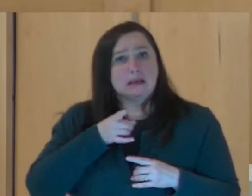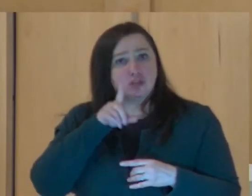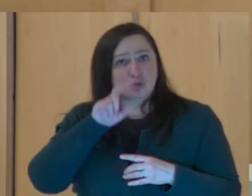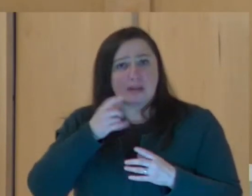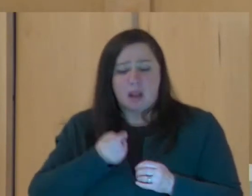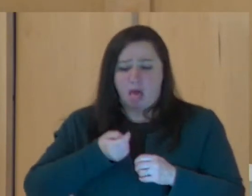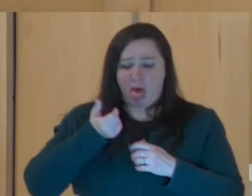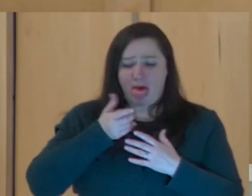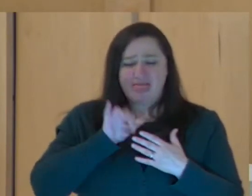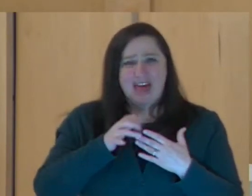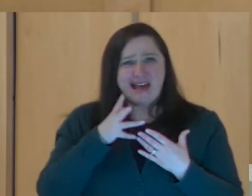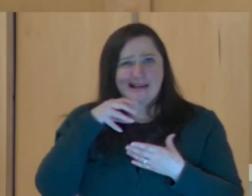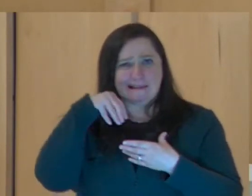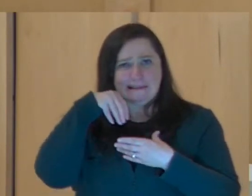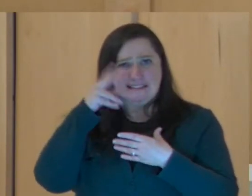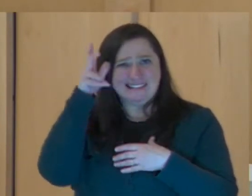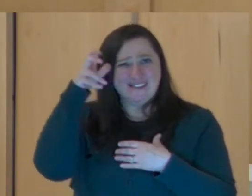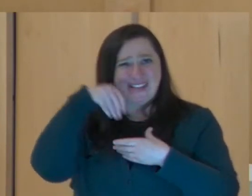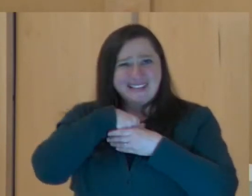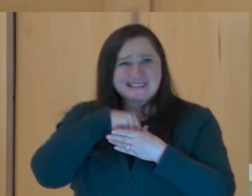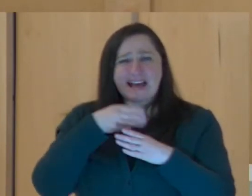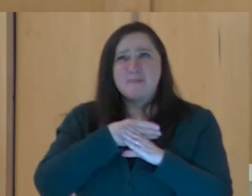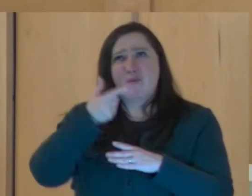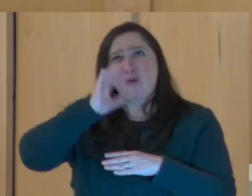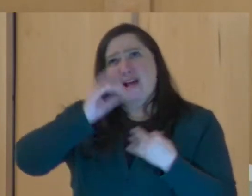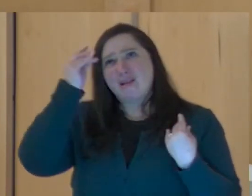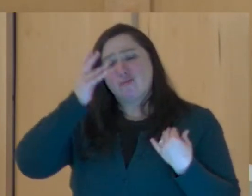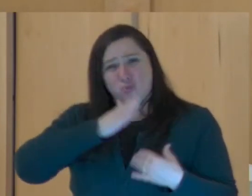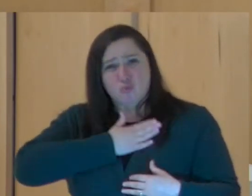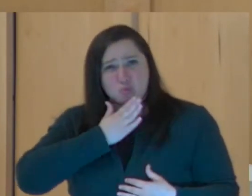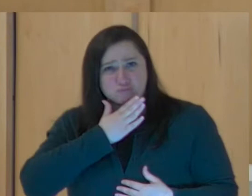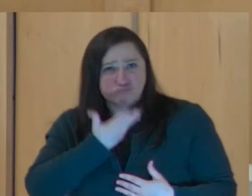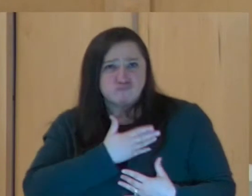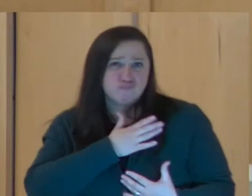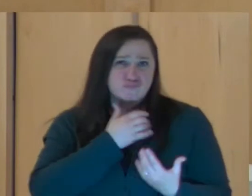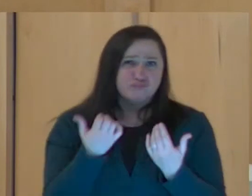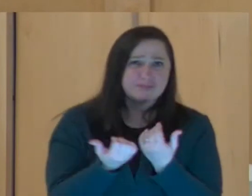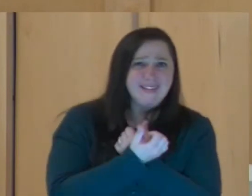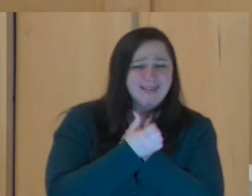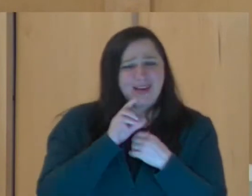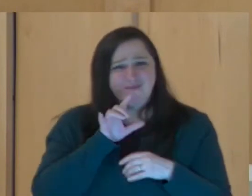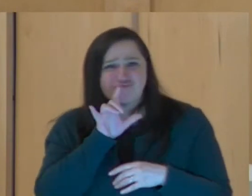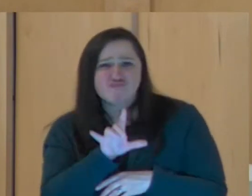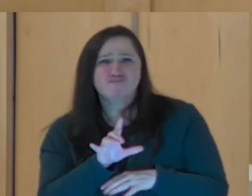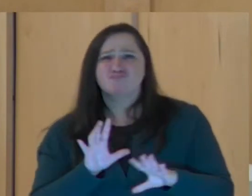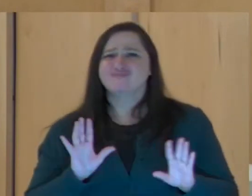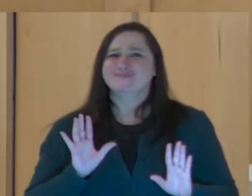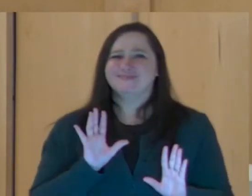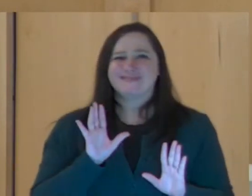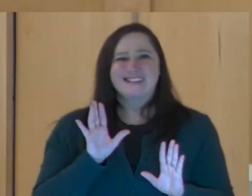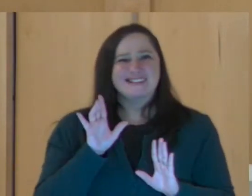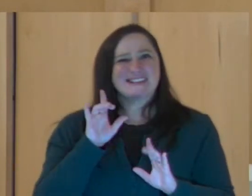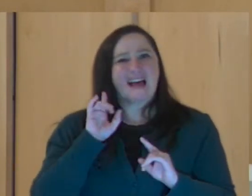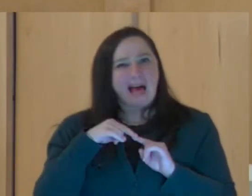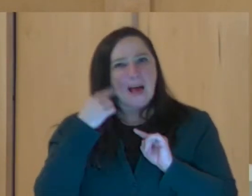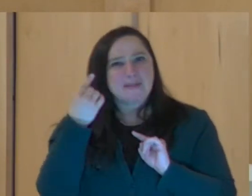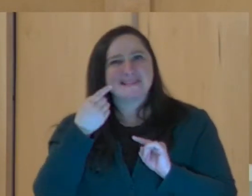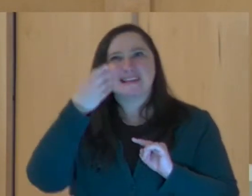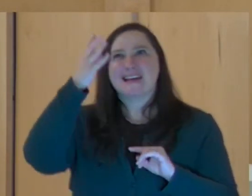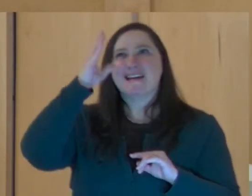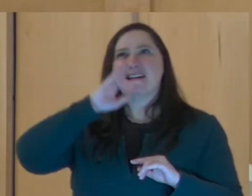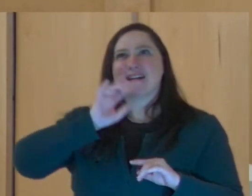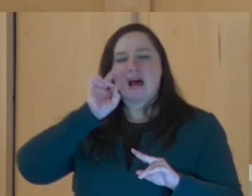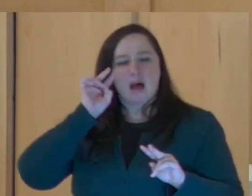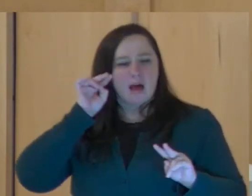rid of that evil on the inside before God would think of loving you. In fact, it's the opposite. God looked into a world of sinners,